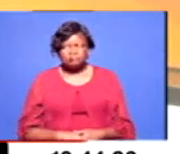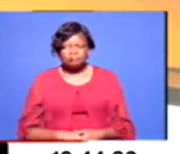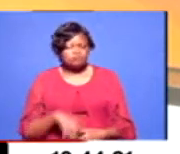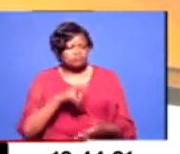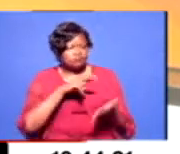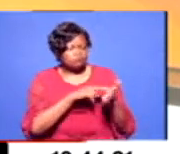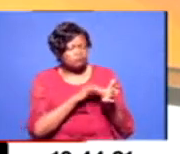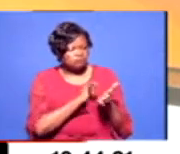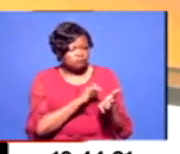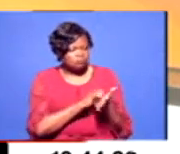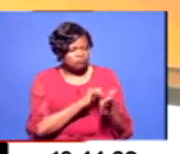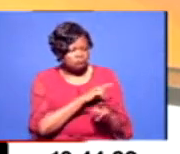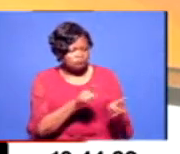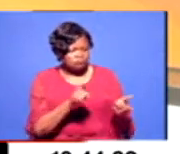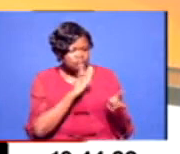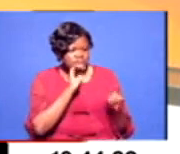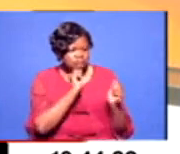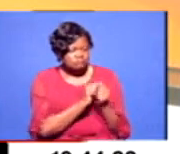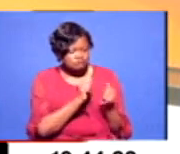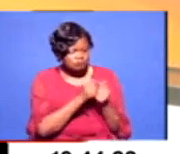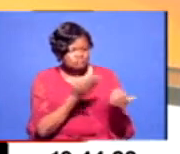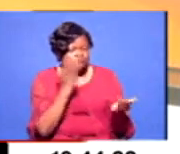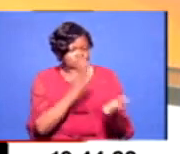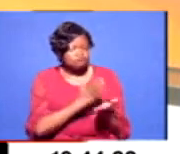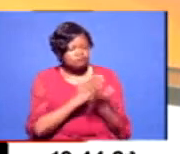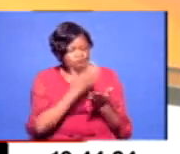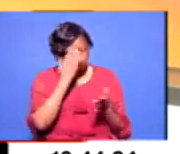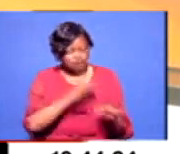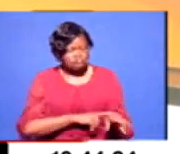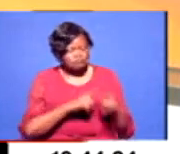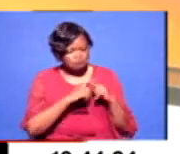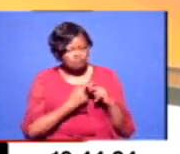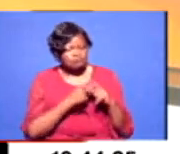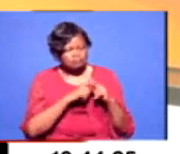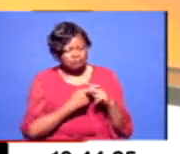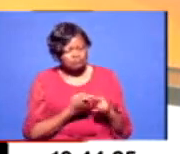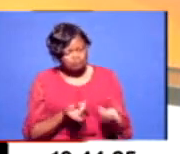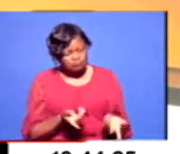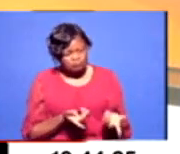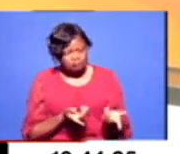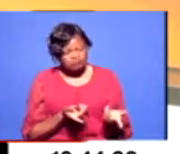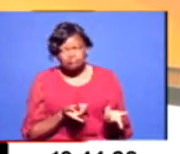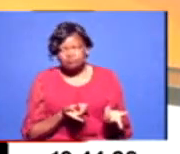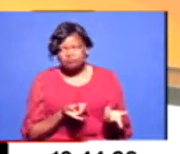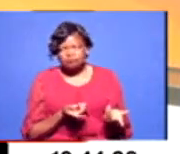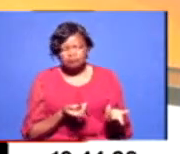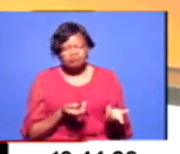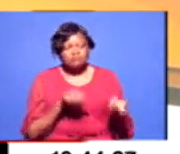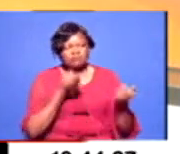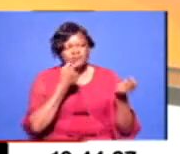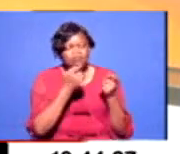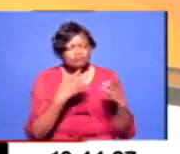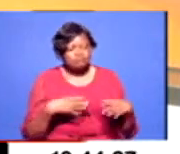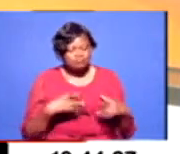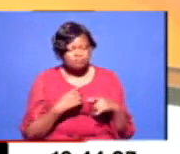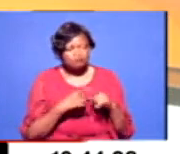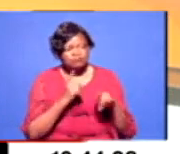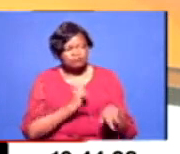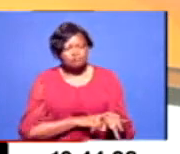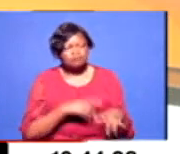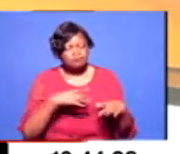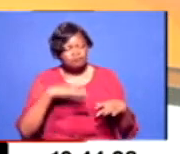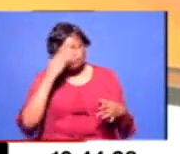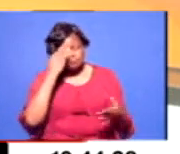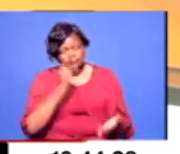that you've been with. I'm quite sure when you started out perhaps a small number. Yeah. But when people knew that